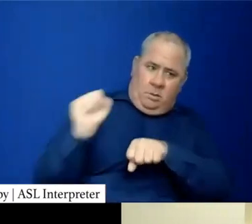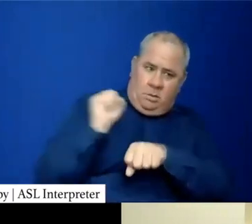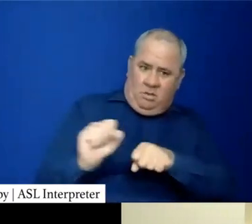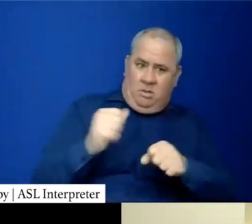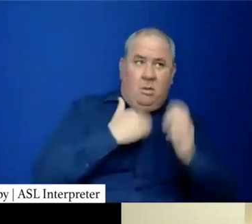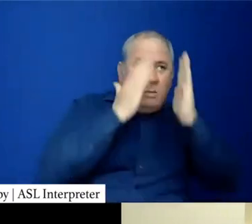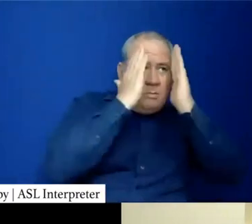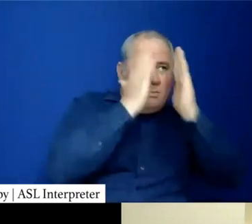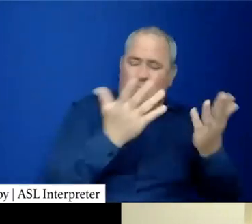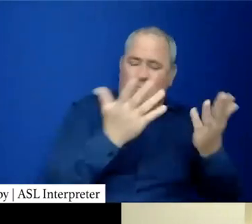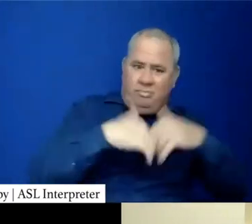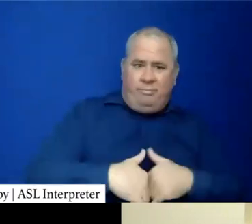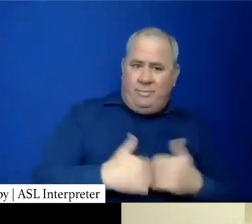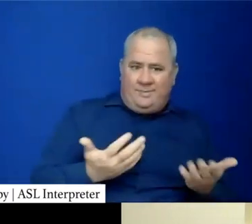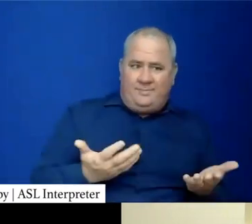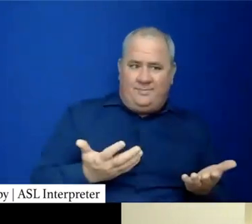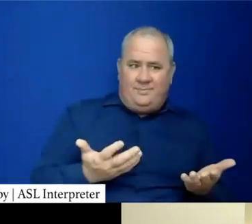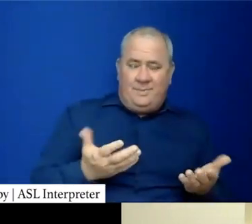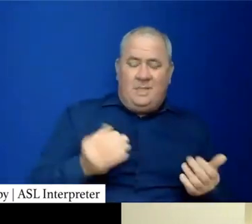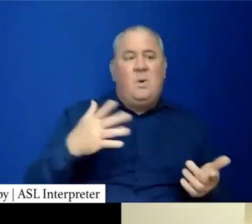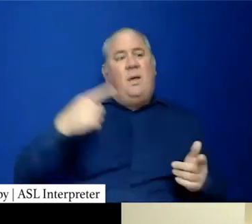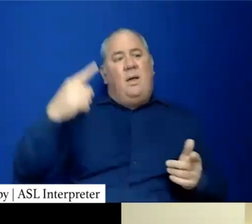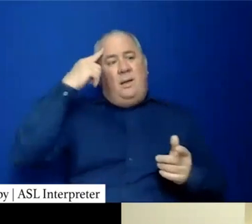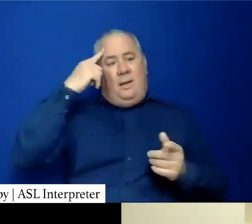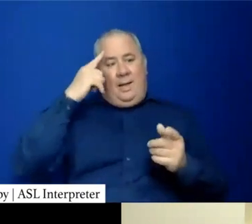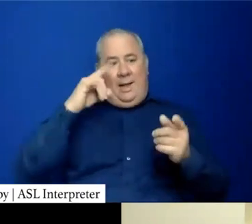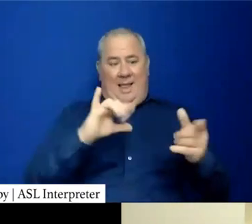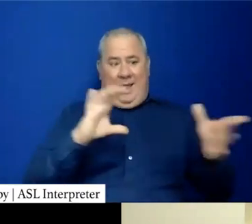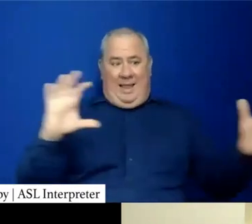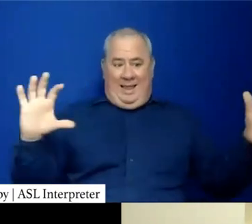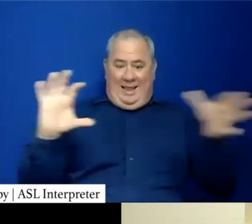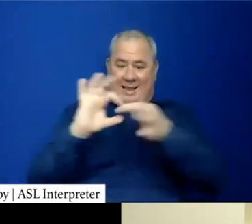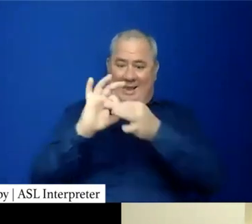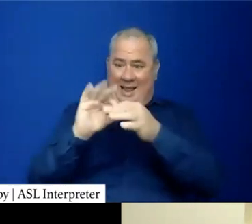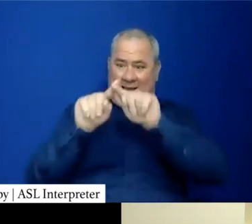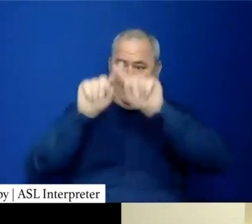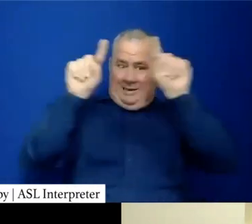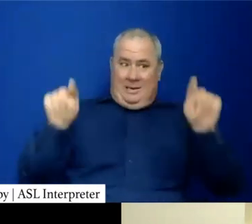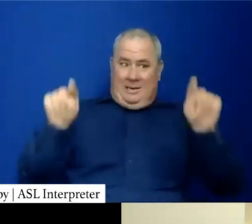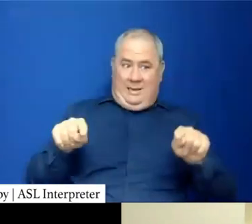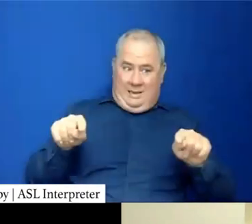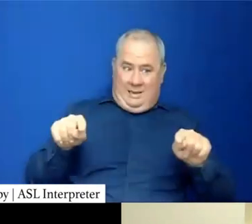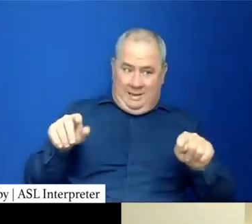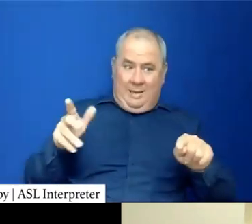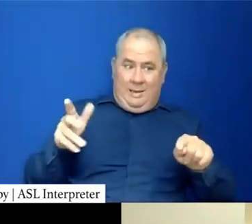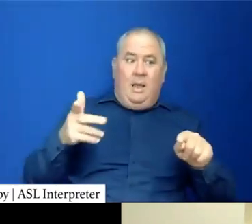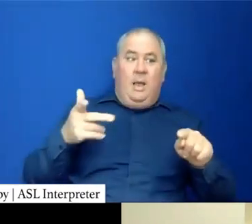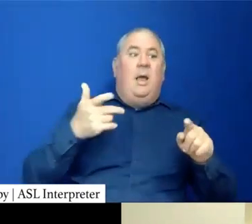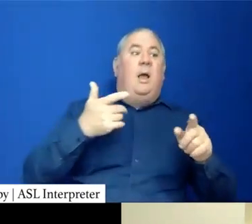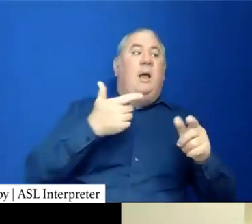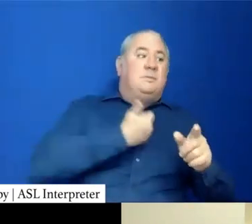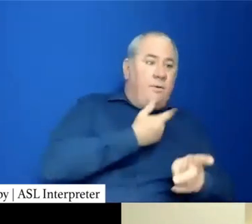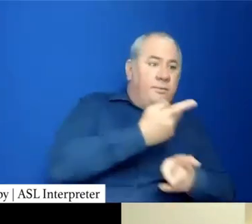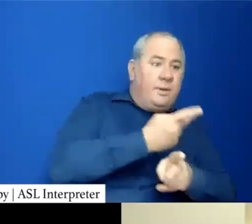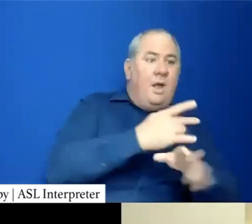just because my brain relates everything back to, like, either public health or healthcare, the idea of, like, medical necessity